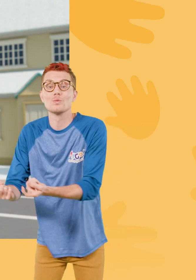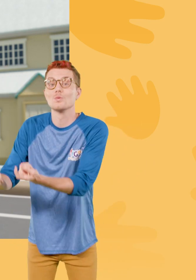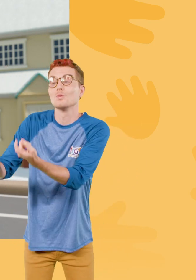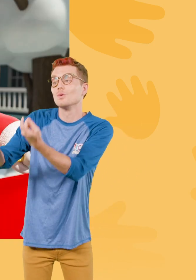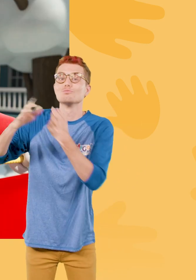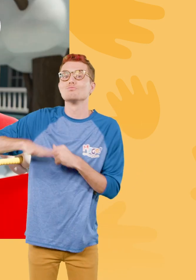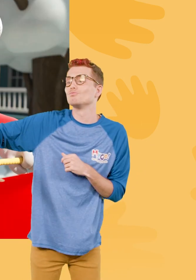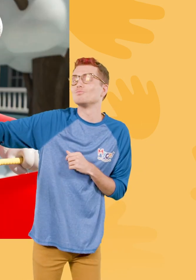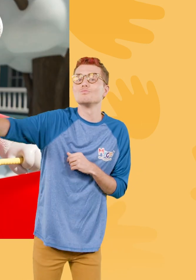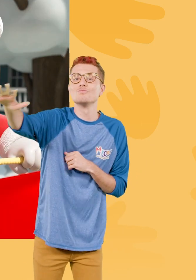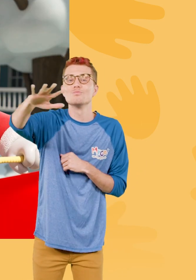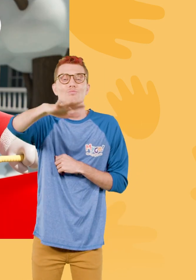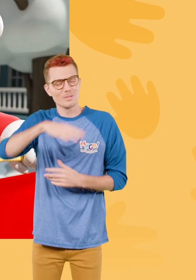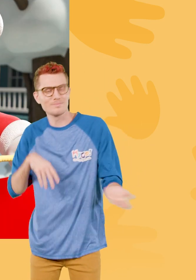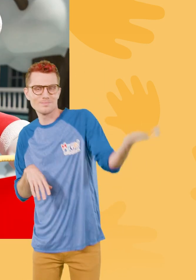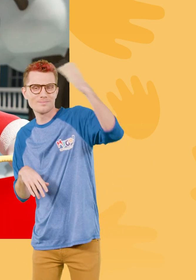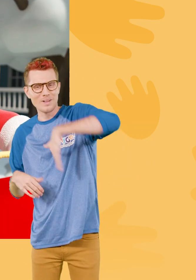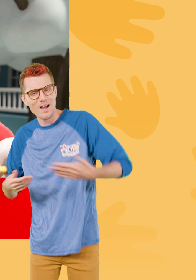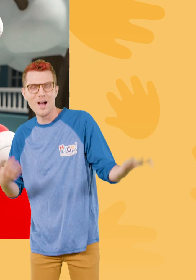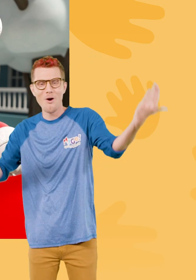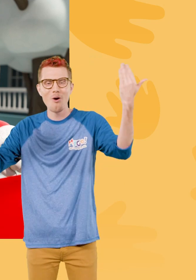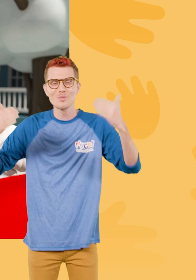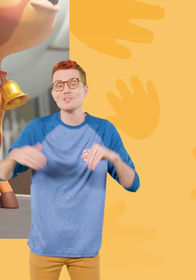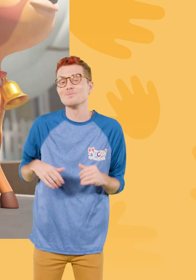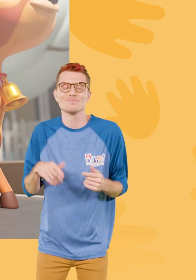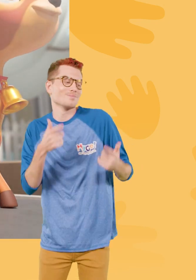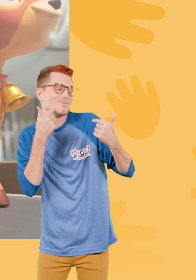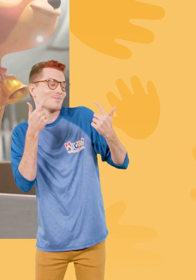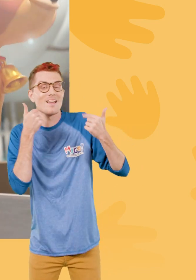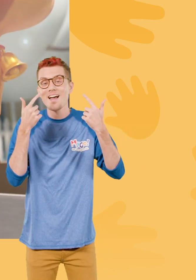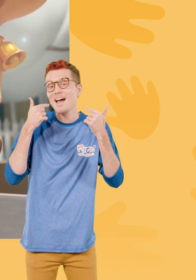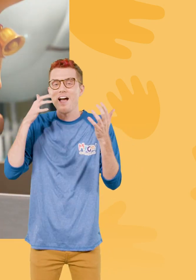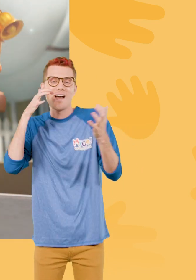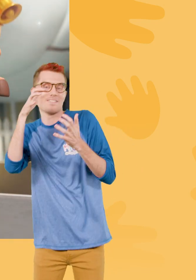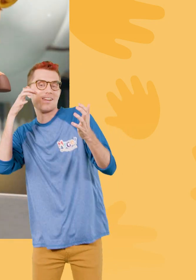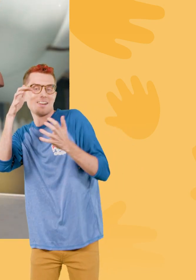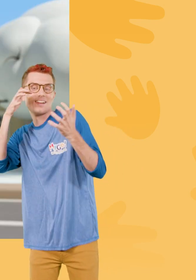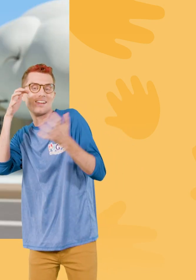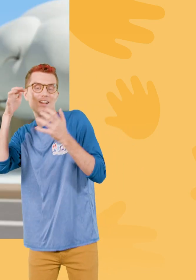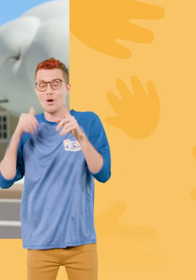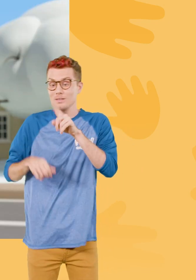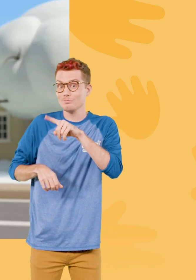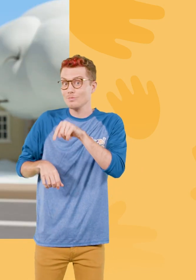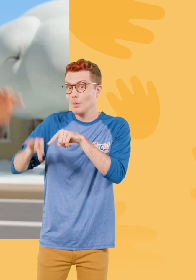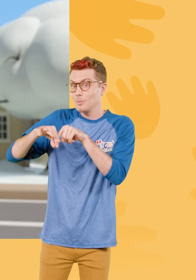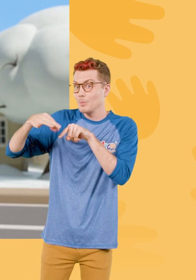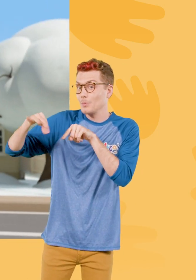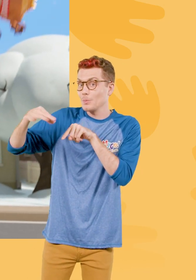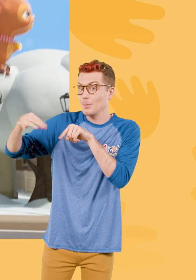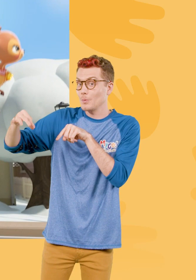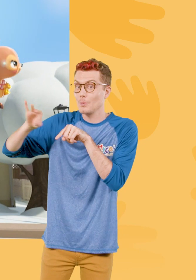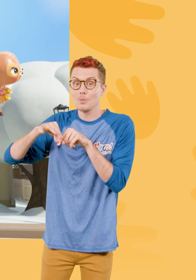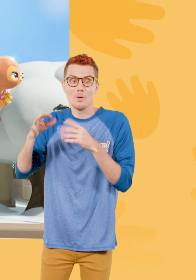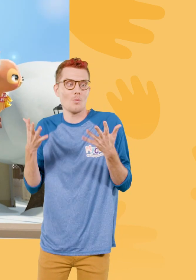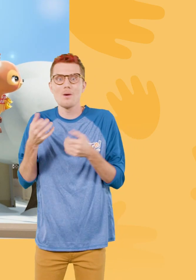open sleigh. Through the fields we go, laughing all the way. Bells on